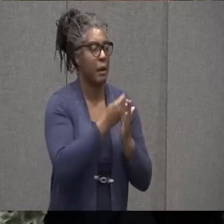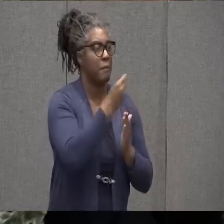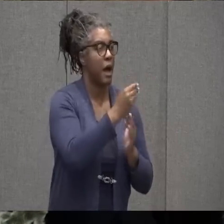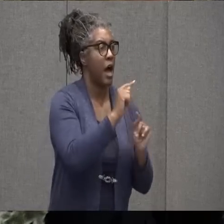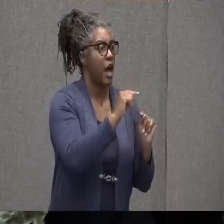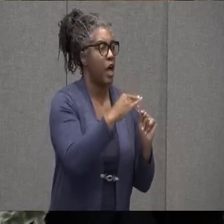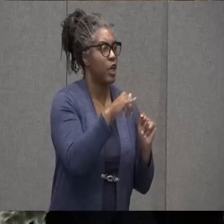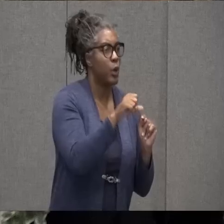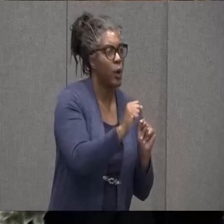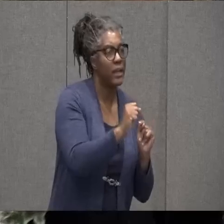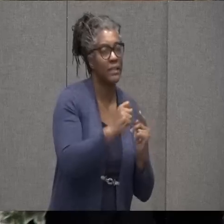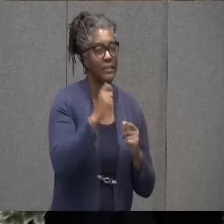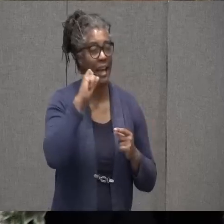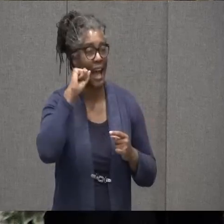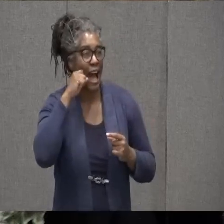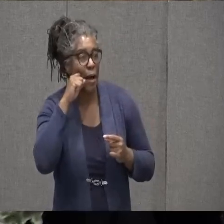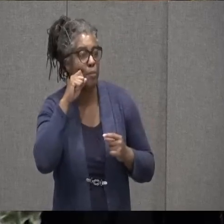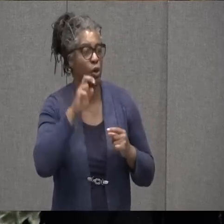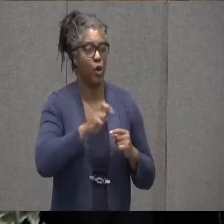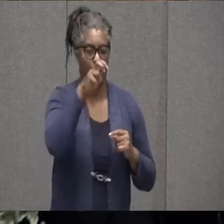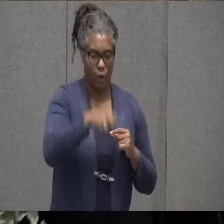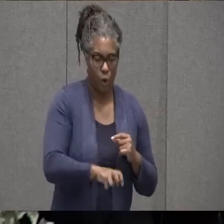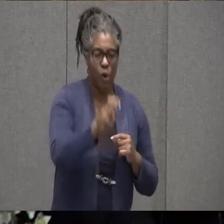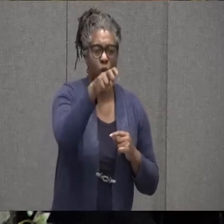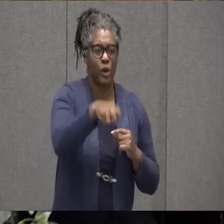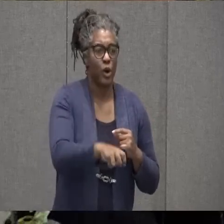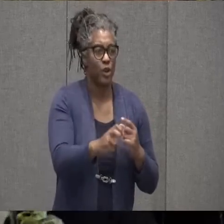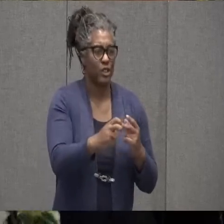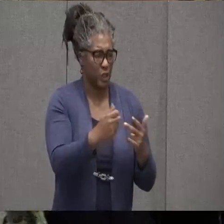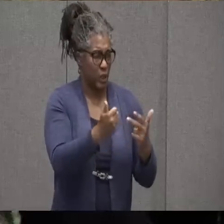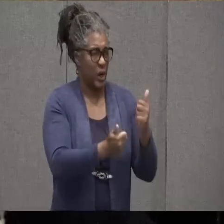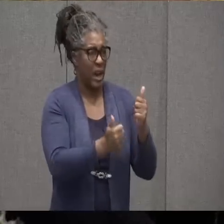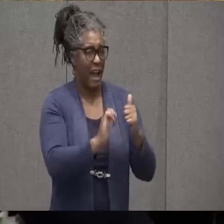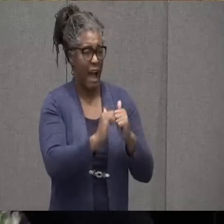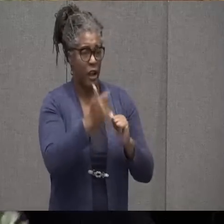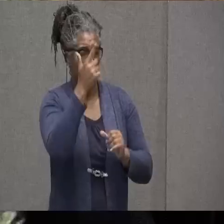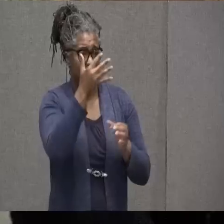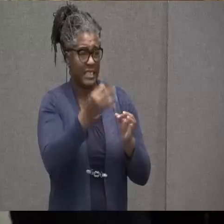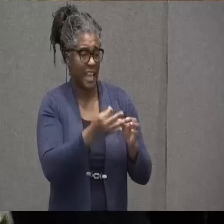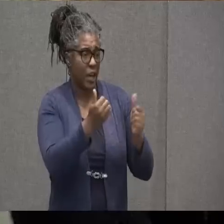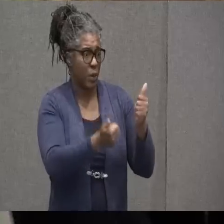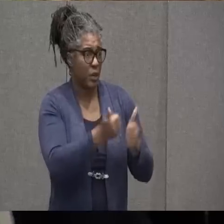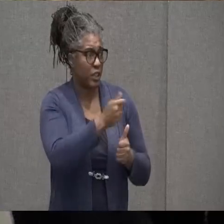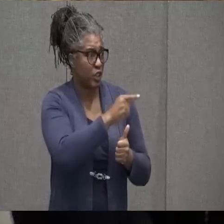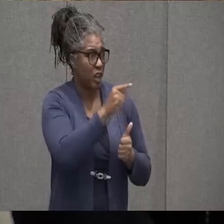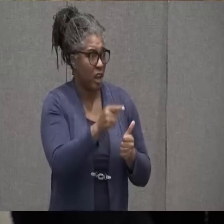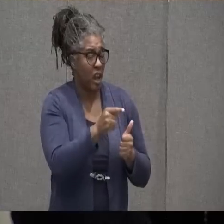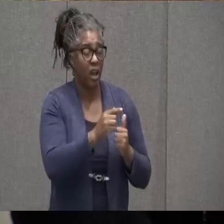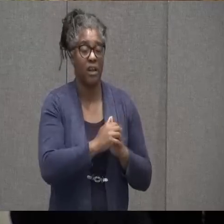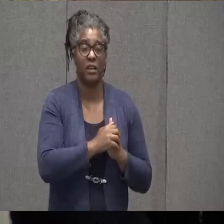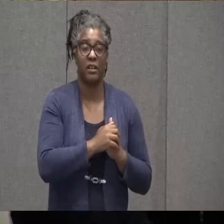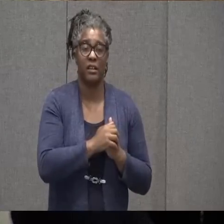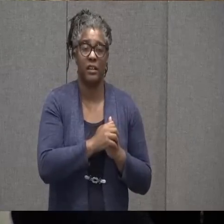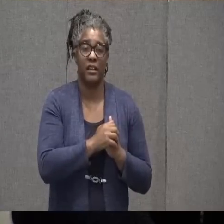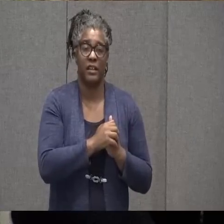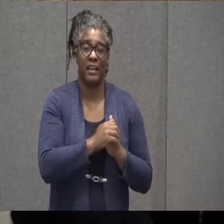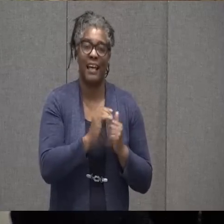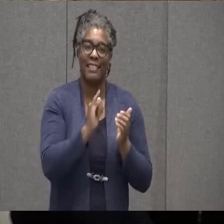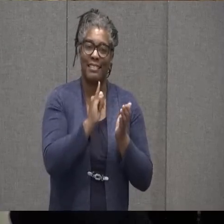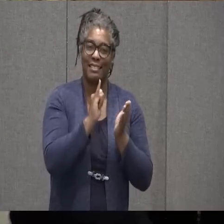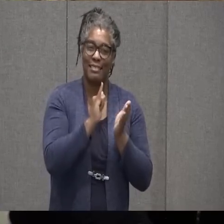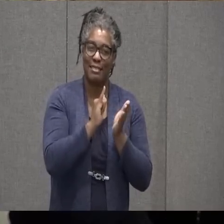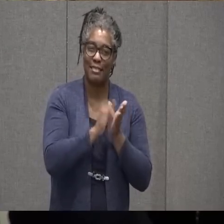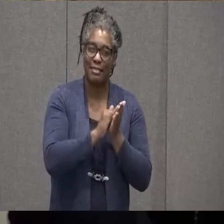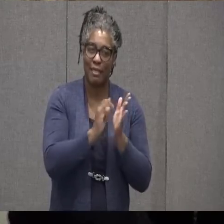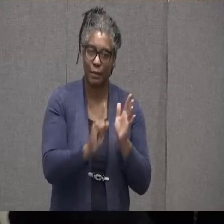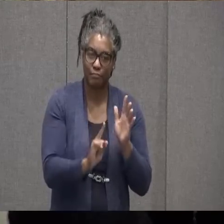a ride on a roller coaster. How do we decide? So this brings up an important concept